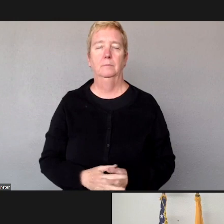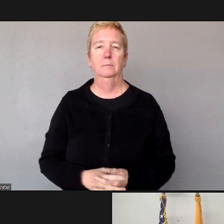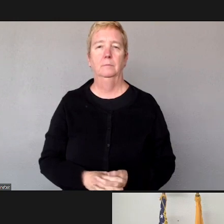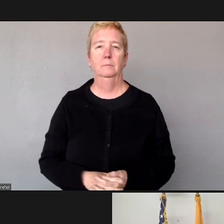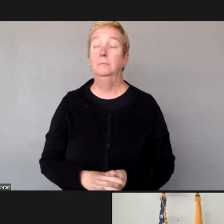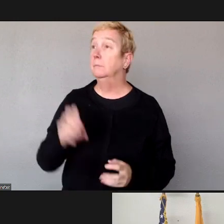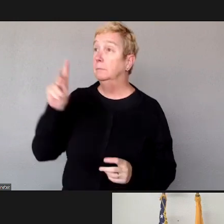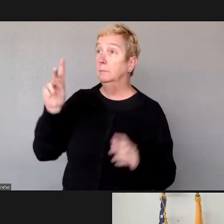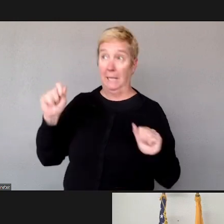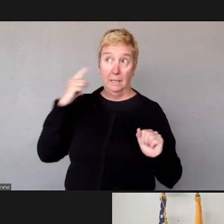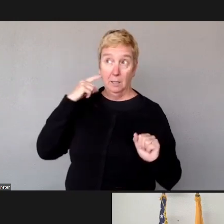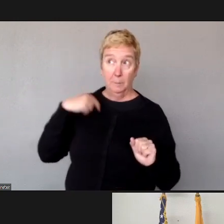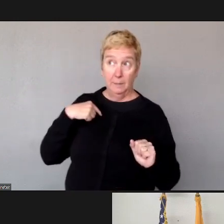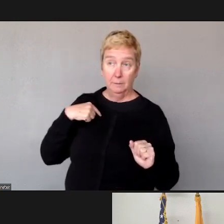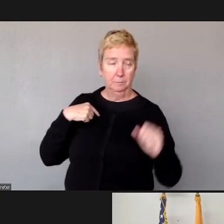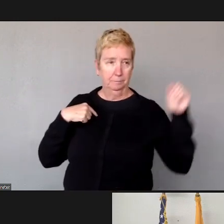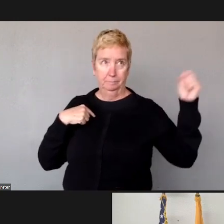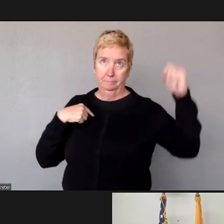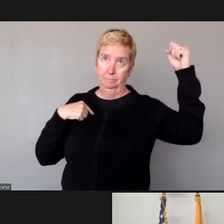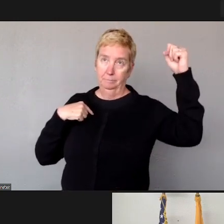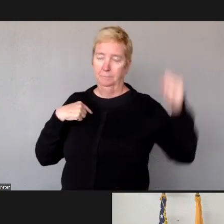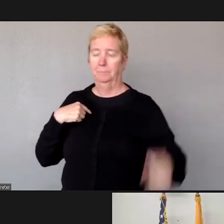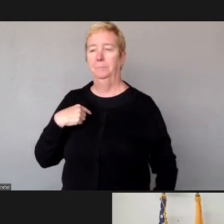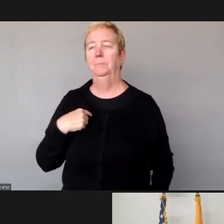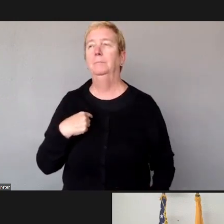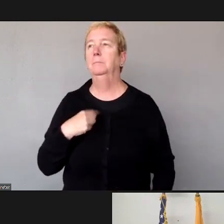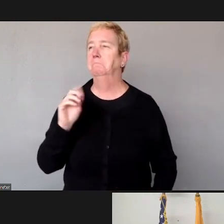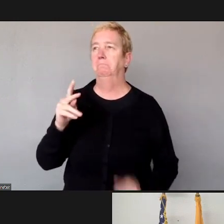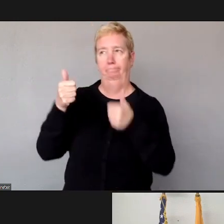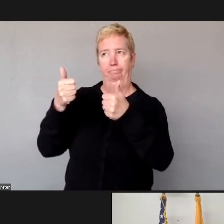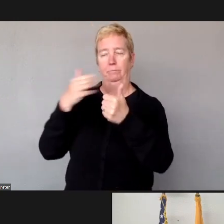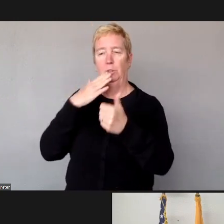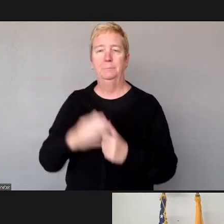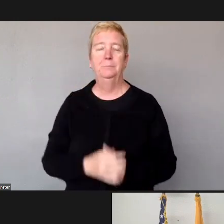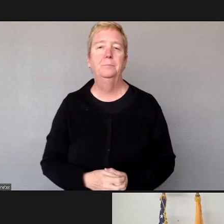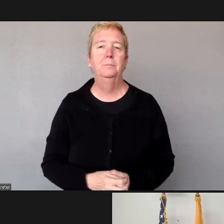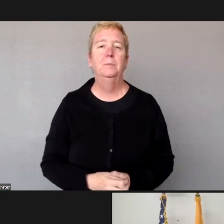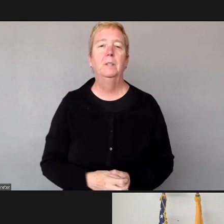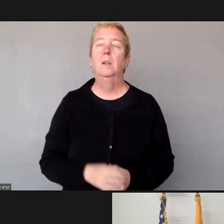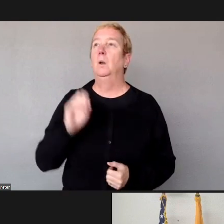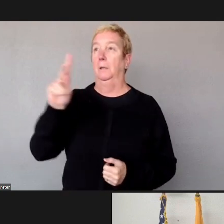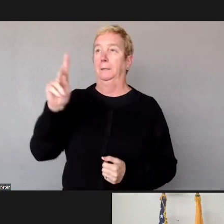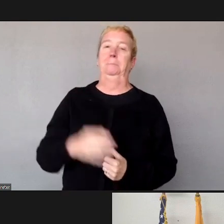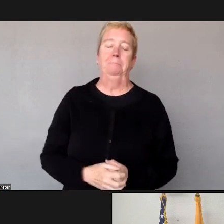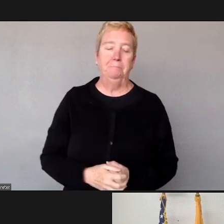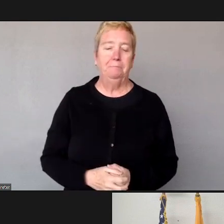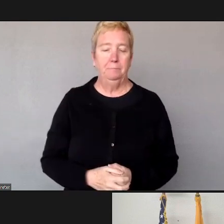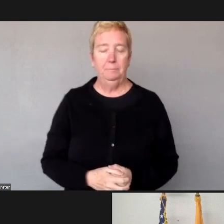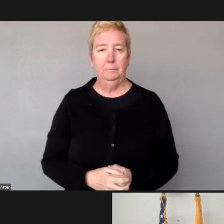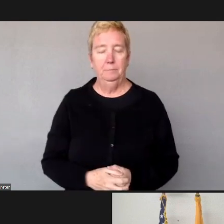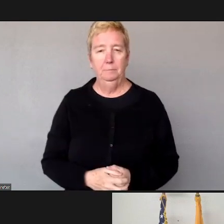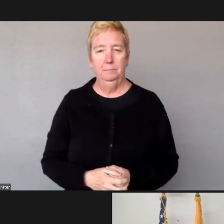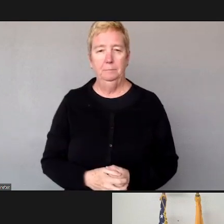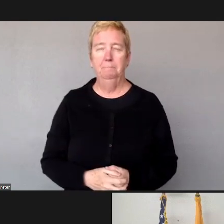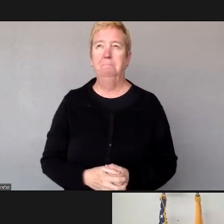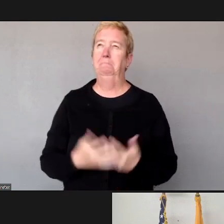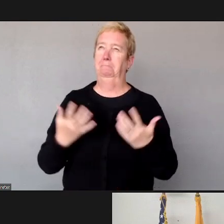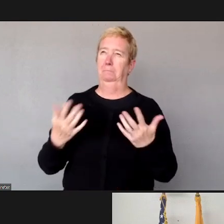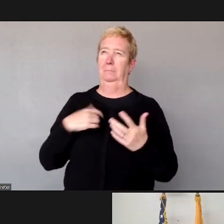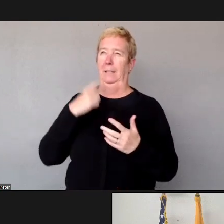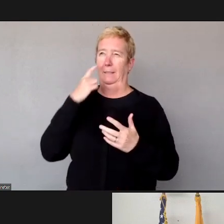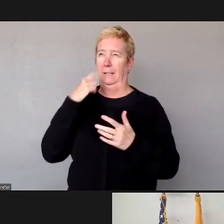Okay, can you all hear me now? Yes. We can hear you, Mike. Okay, good enough. All right, good enough. All right. This is more for